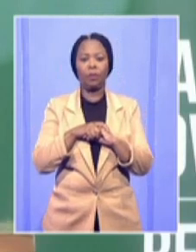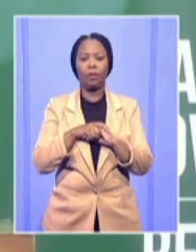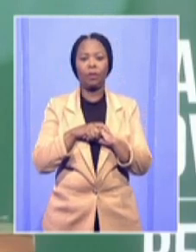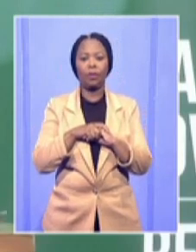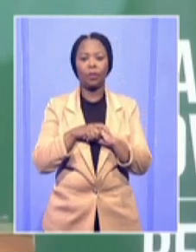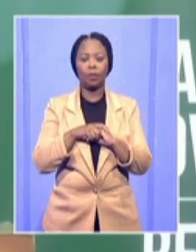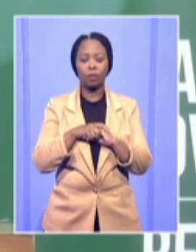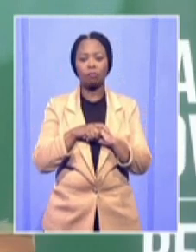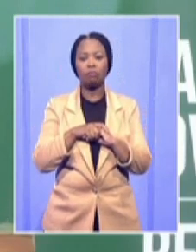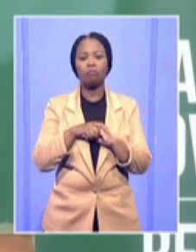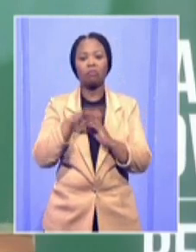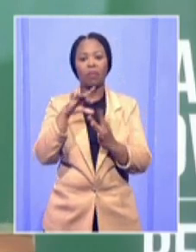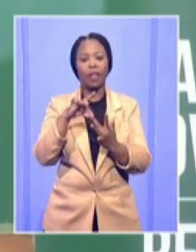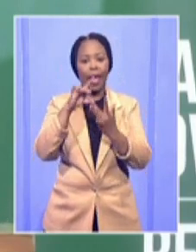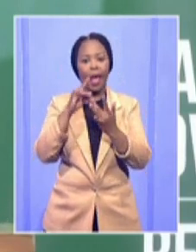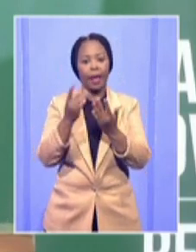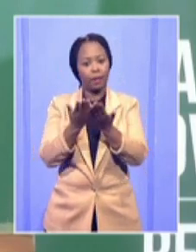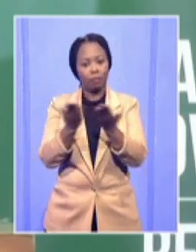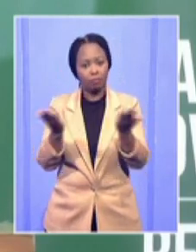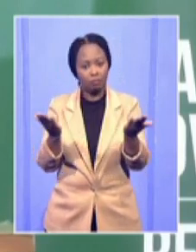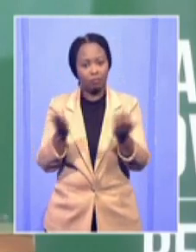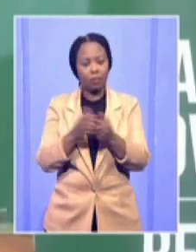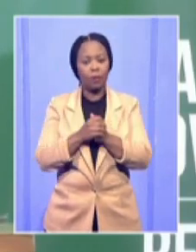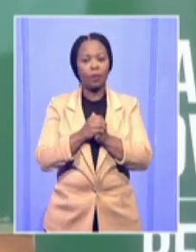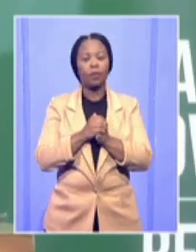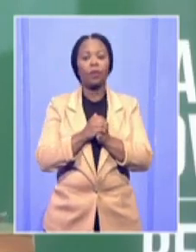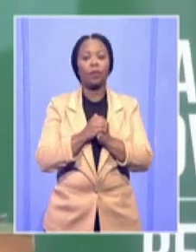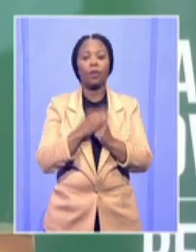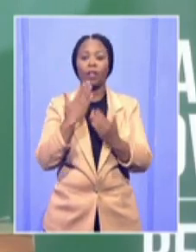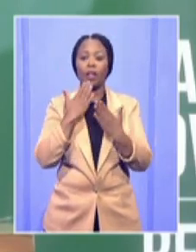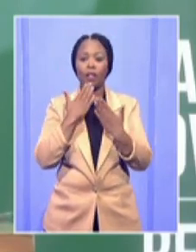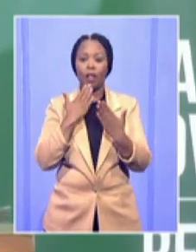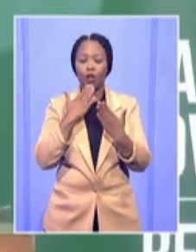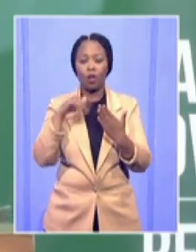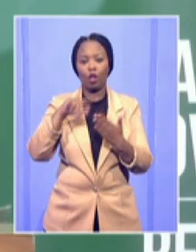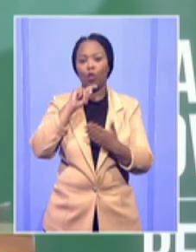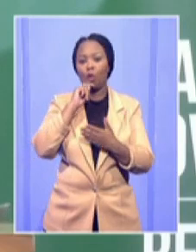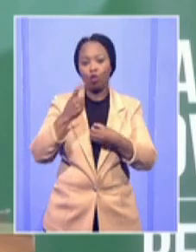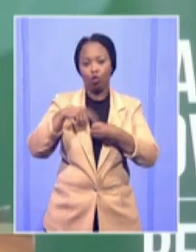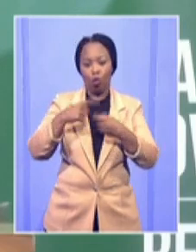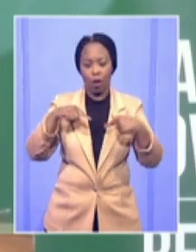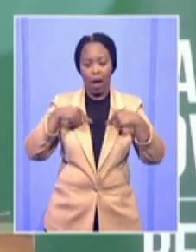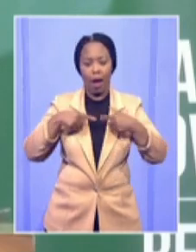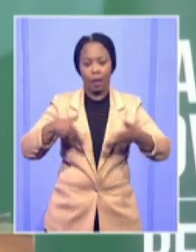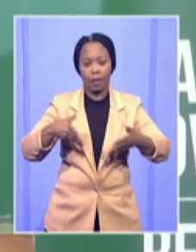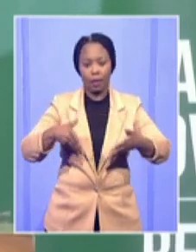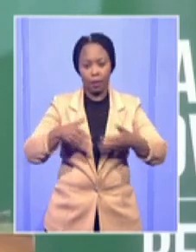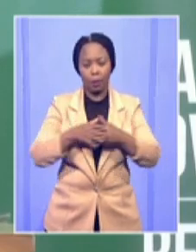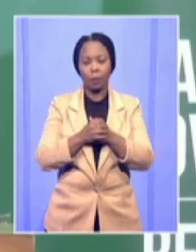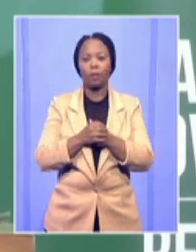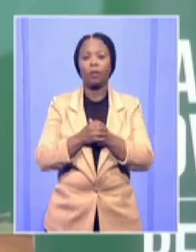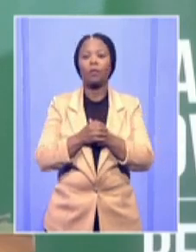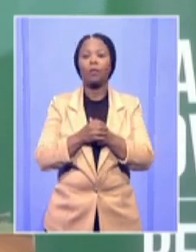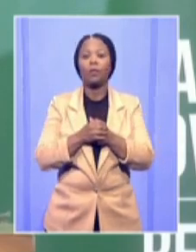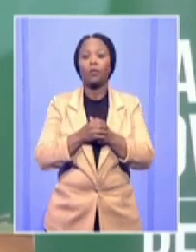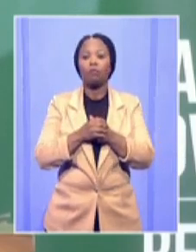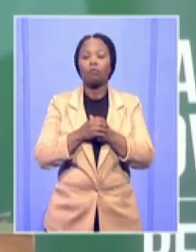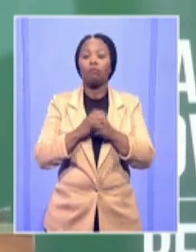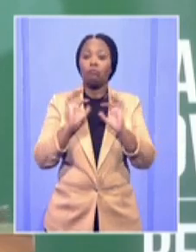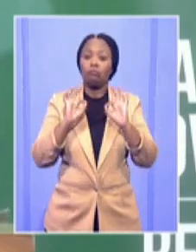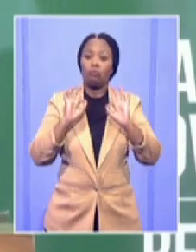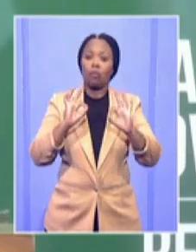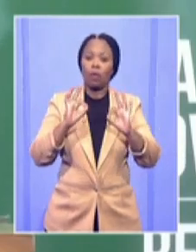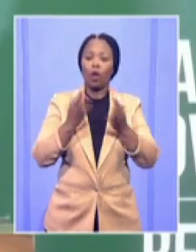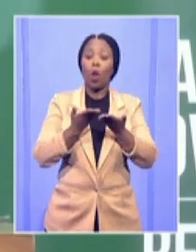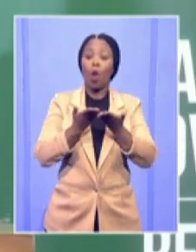Honorable guests, I thank you for joining us this morning for the official launch of the first edition of South